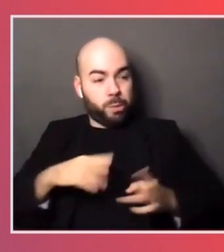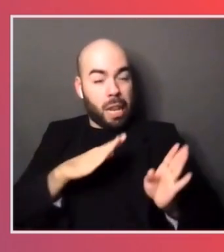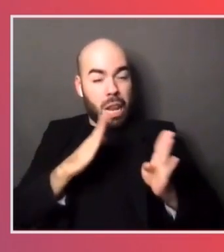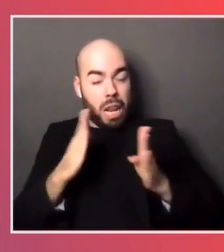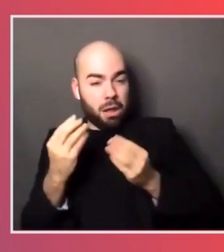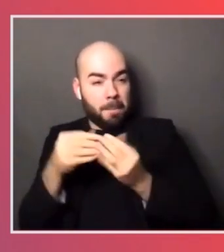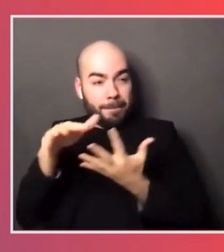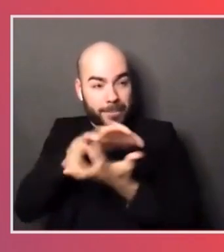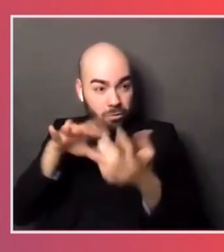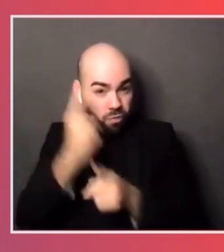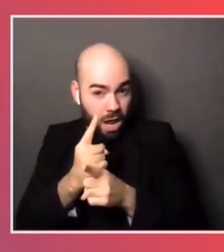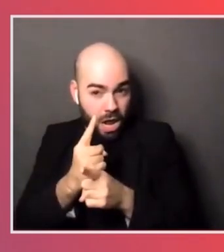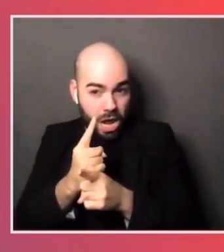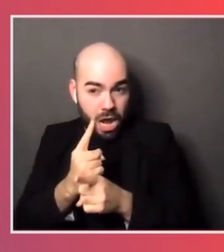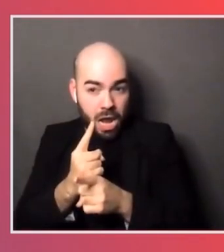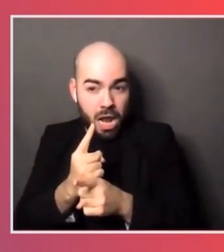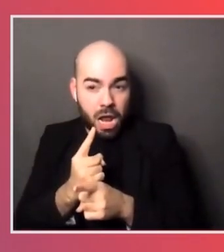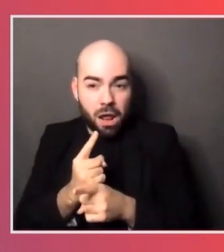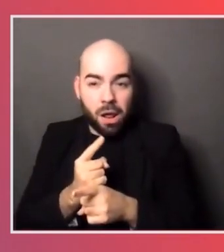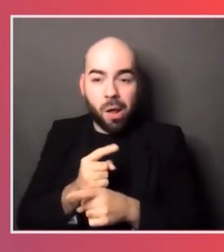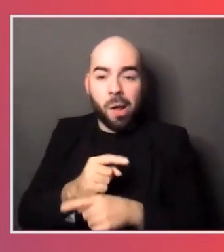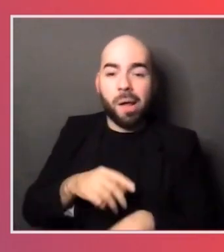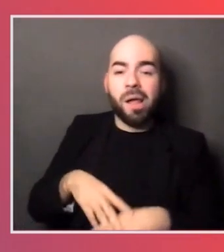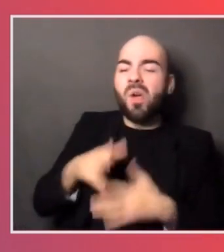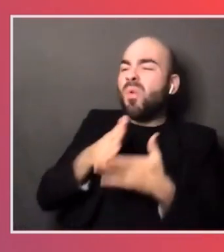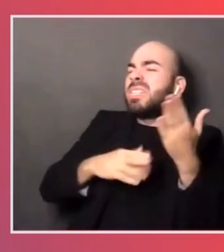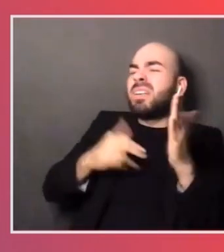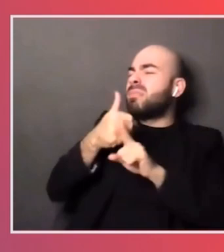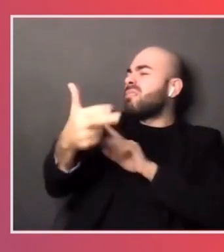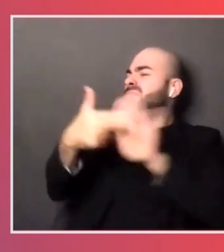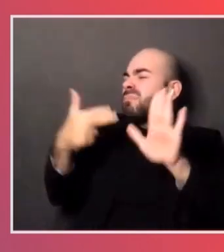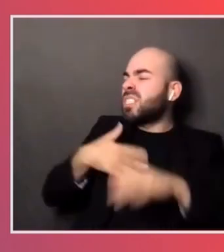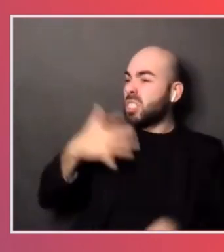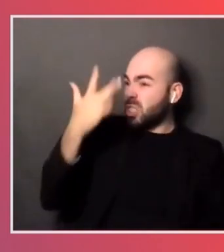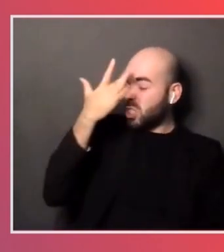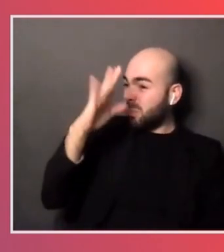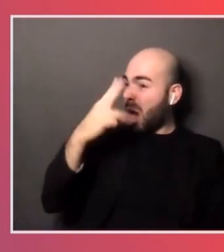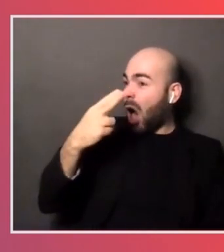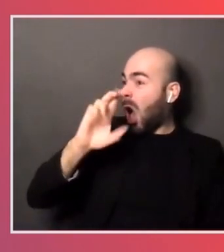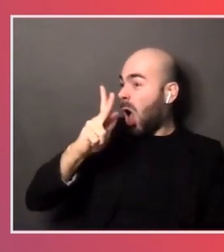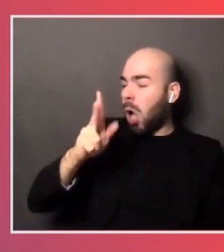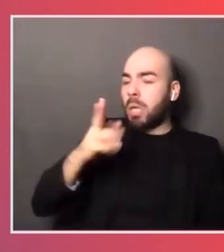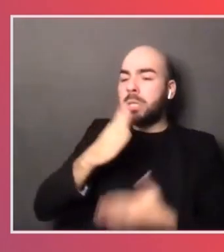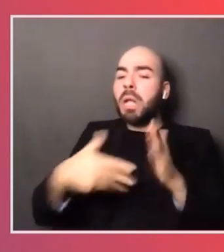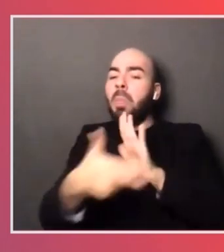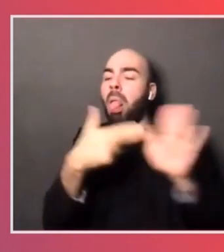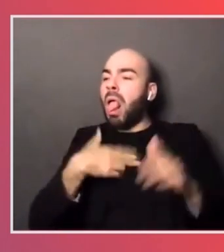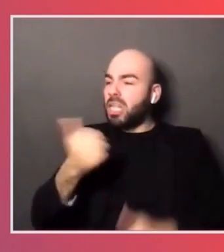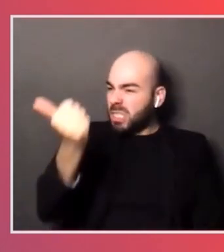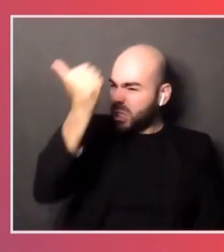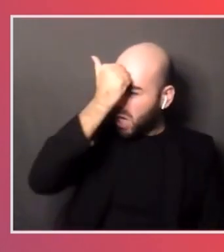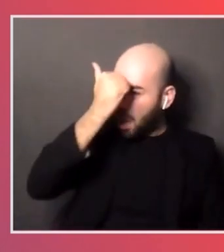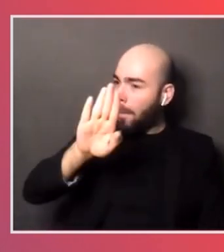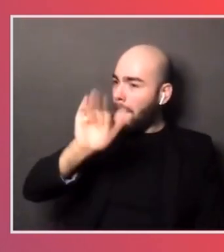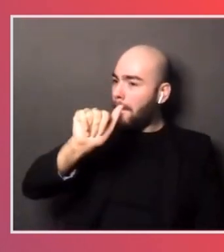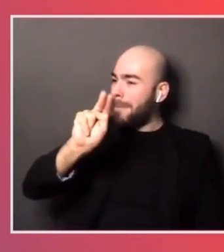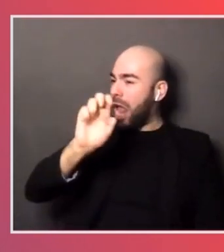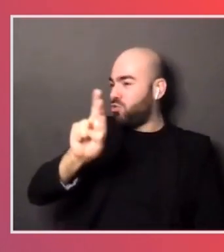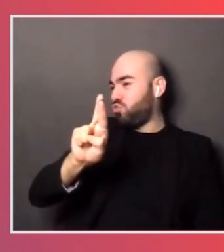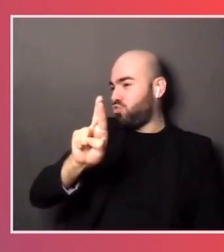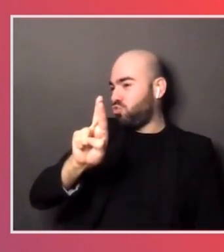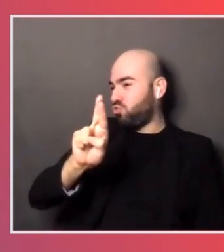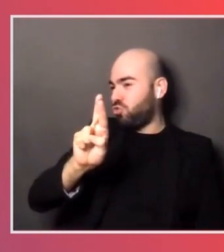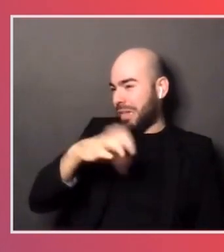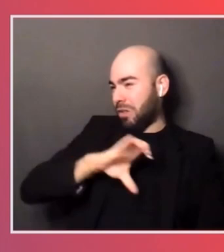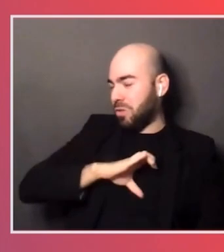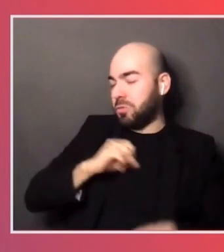him Dumb Banner. Yeah. Uh-huh. Yeah, but I don't know what Chris is talking about